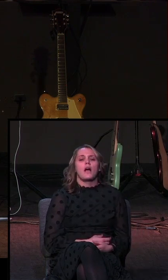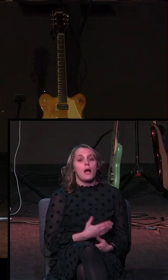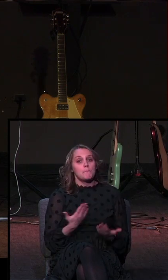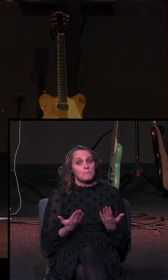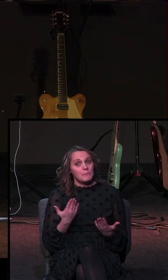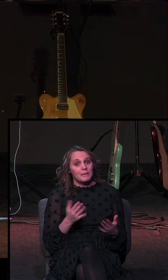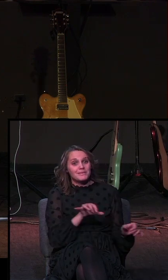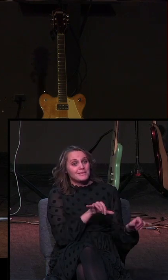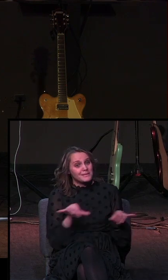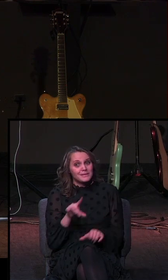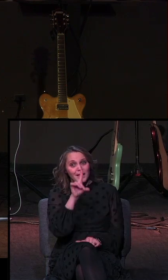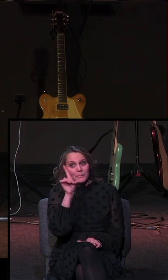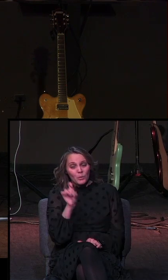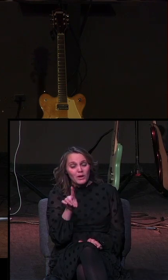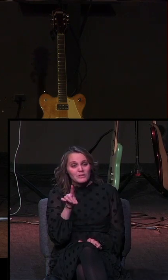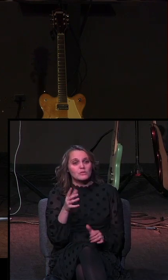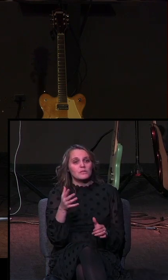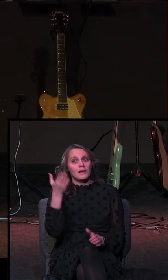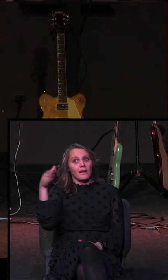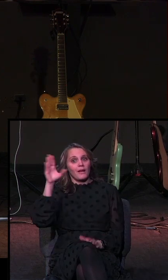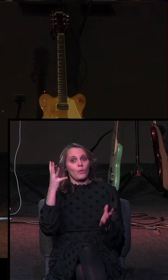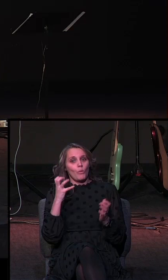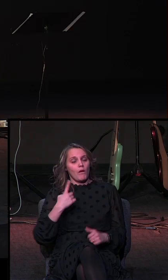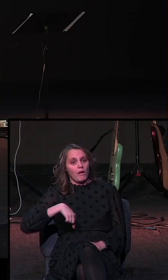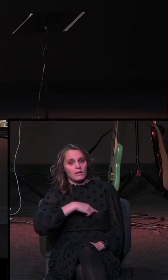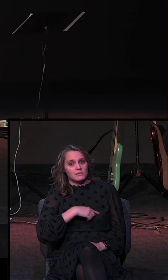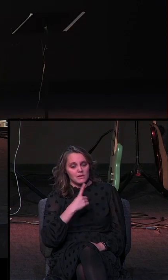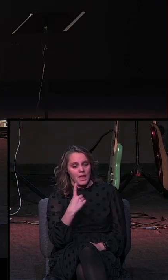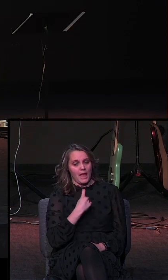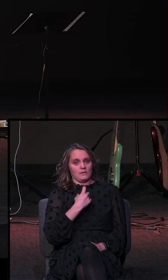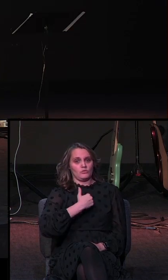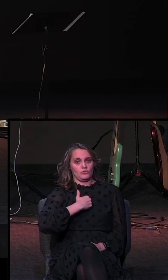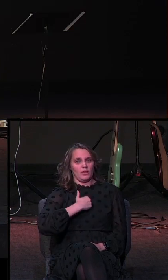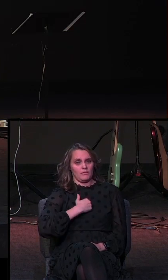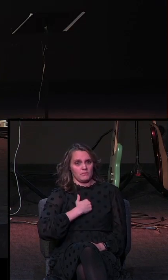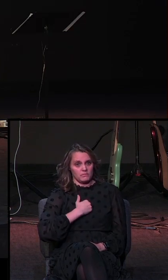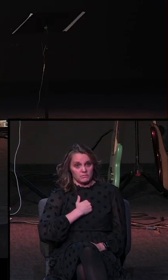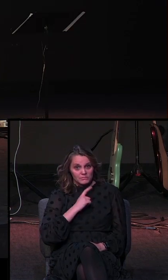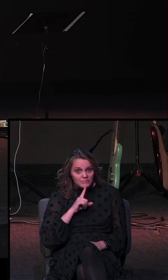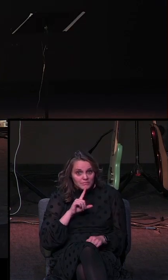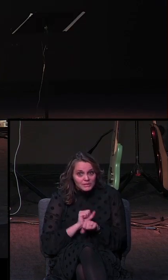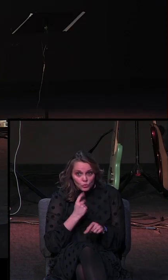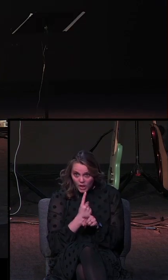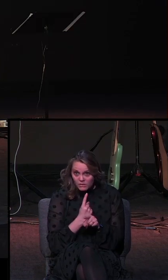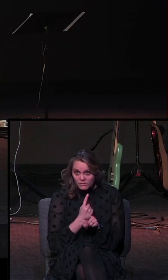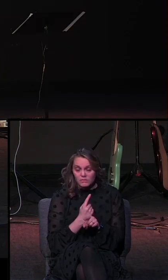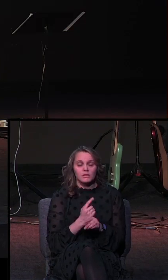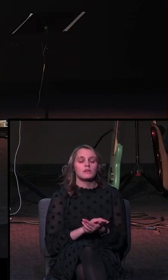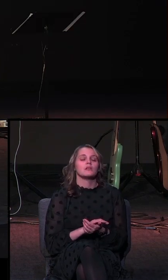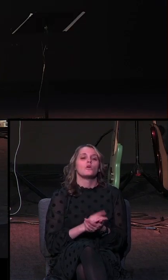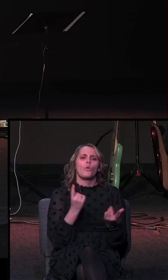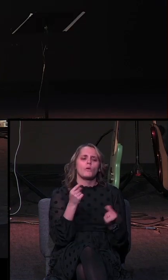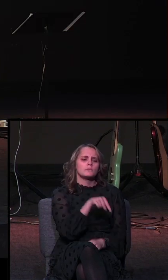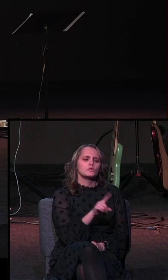that God wants us to ask ourselves today. Is it right? "Then Jonah went out to the east side of the city, and he